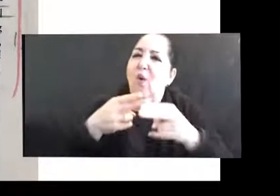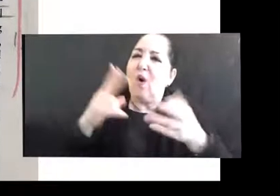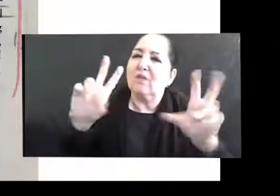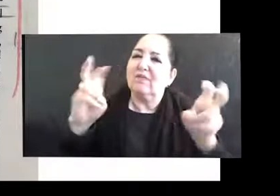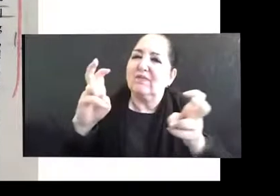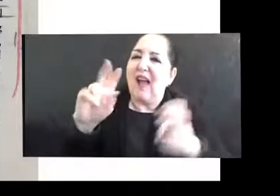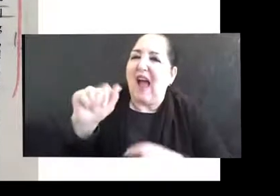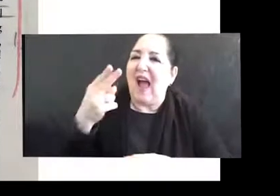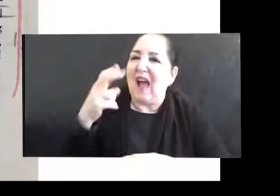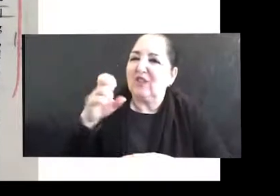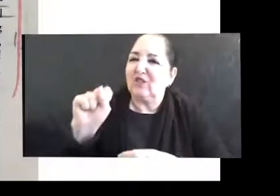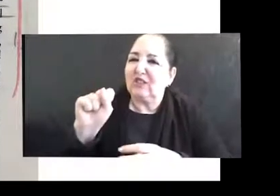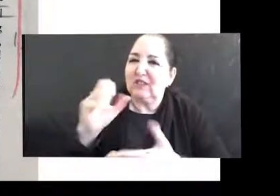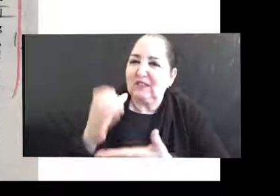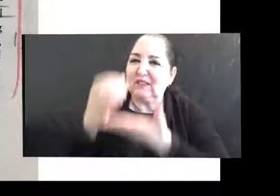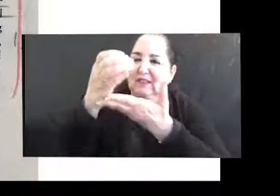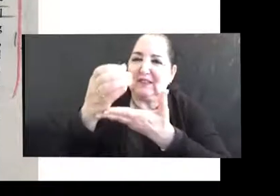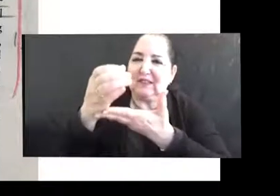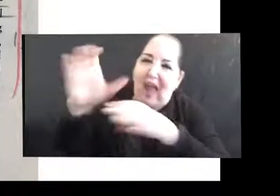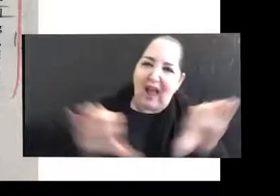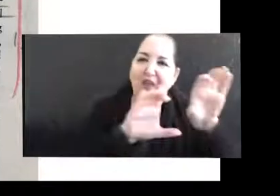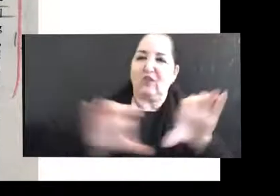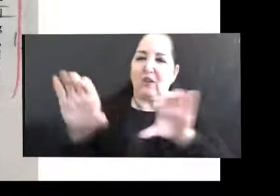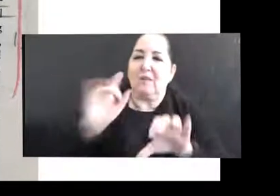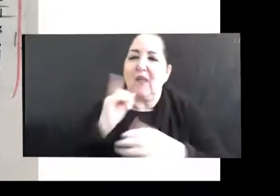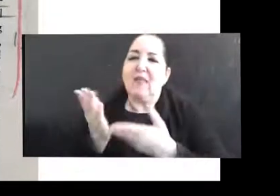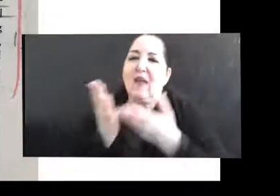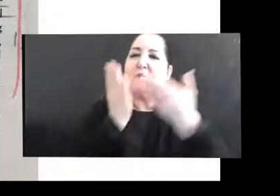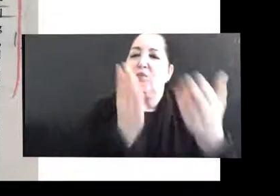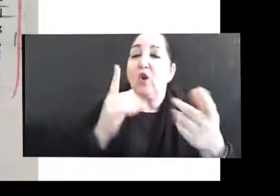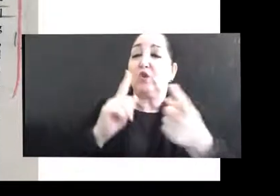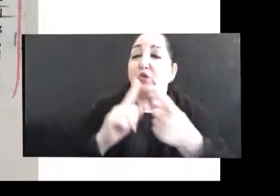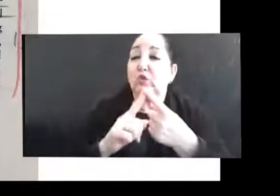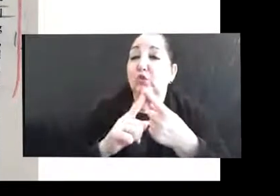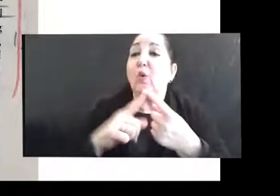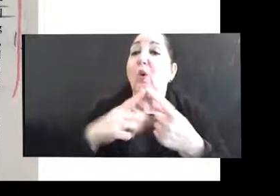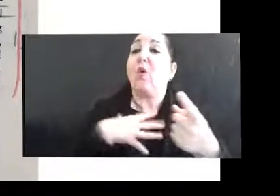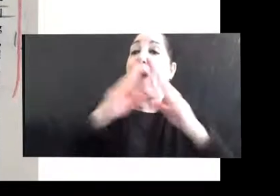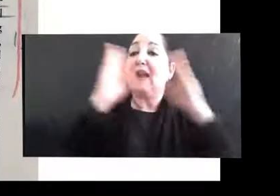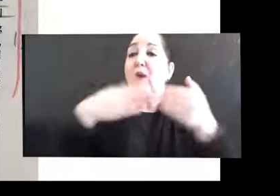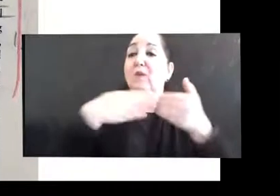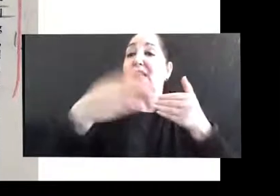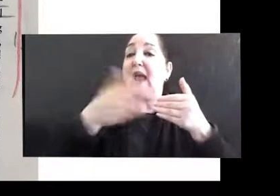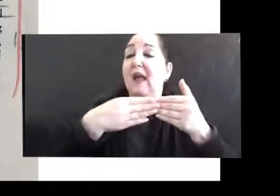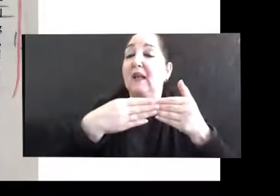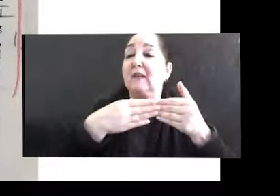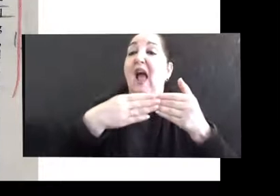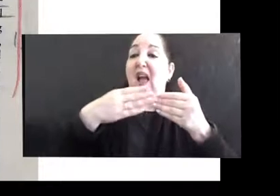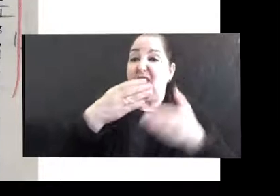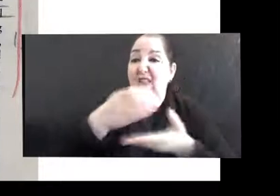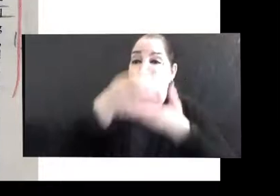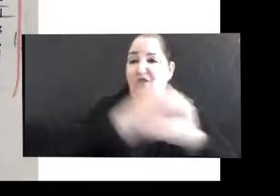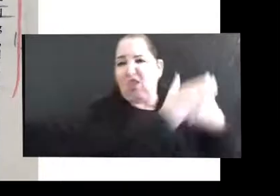Ashes Action. And they brought the ashes of their lovers and friends to the gates of the White House